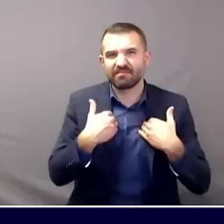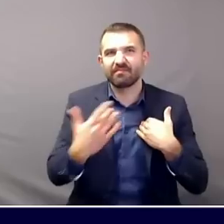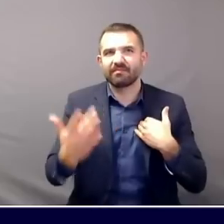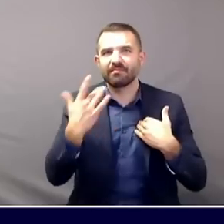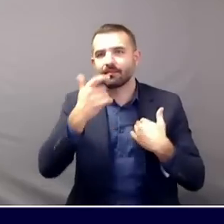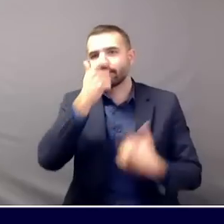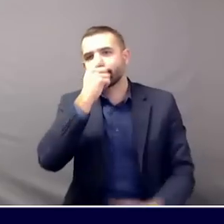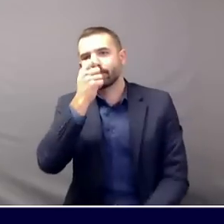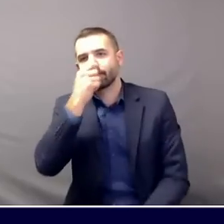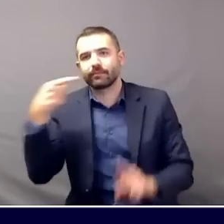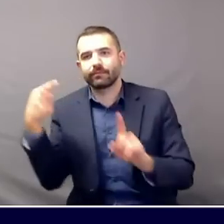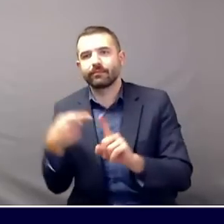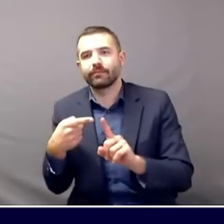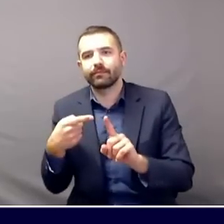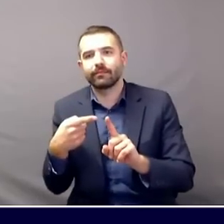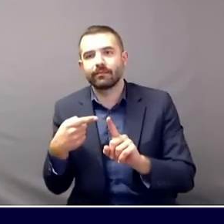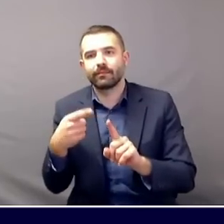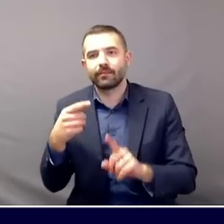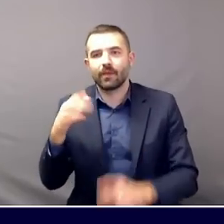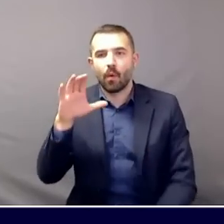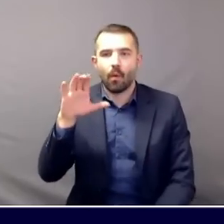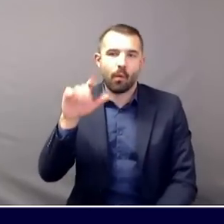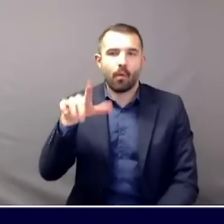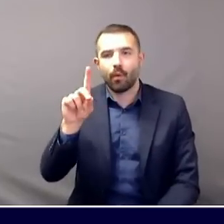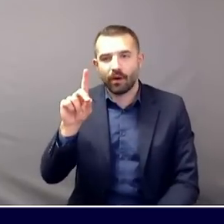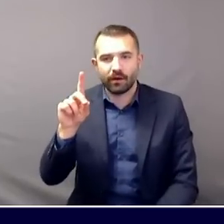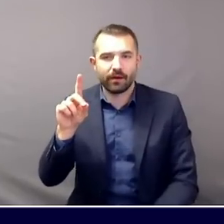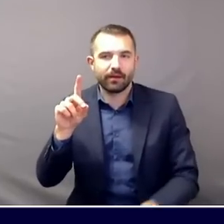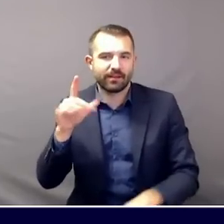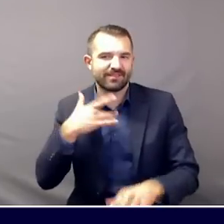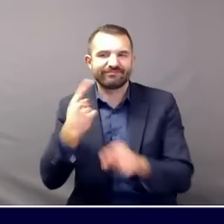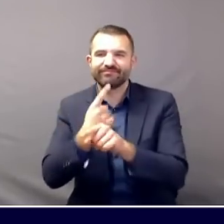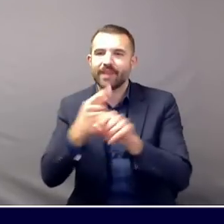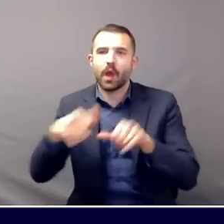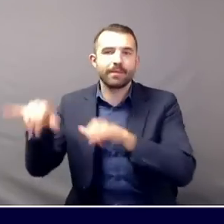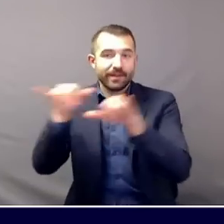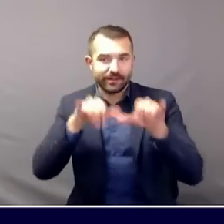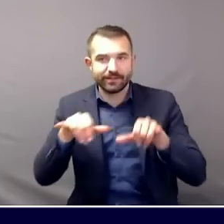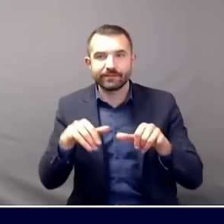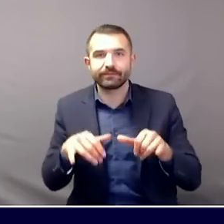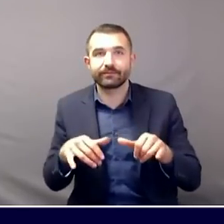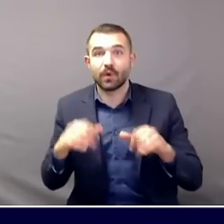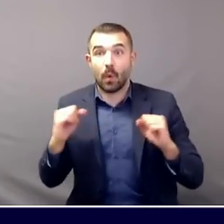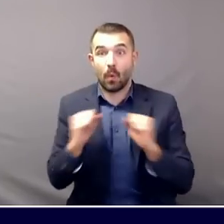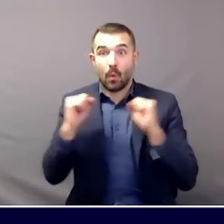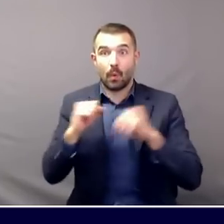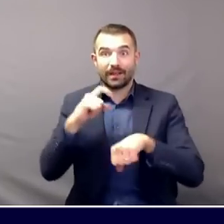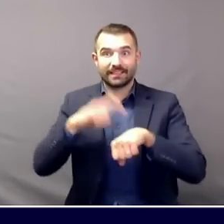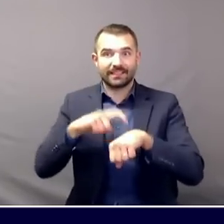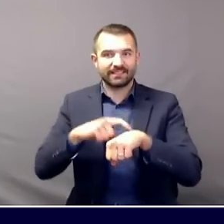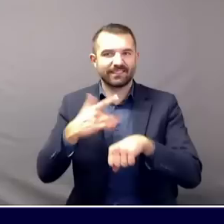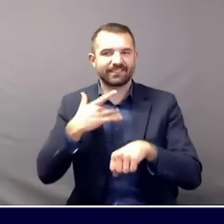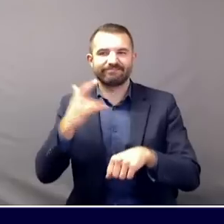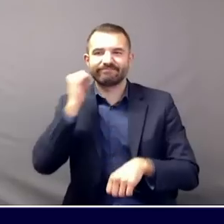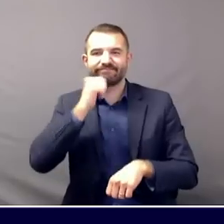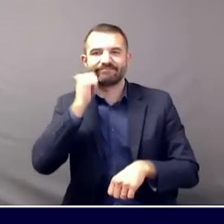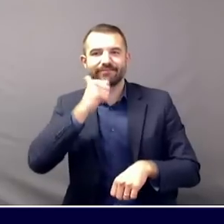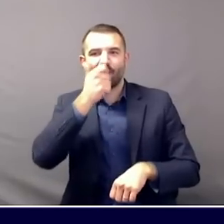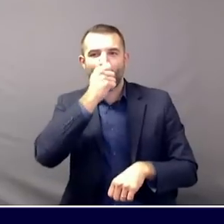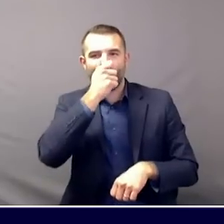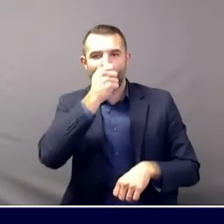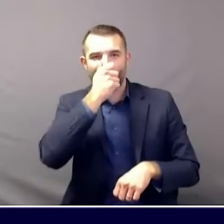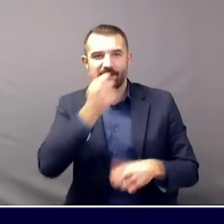is a function of the fact that, again, in winter months, in colder months, the cold that we all know about is more